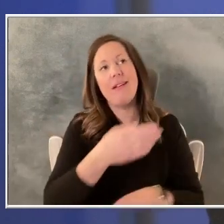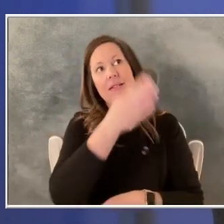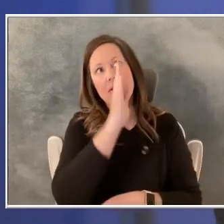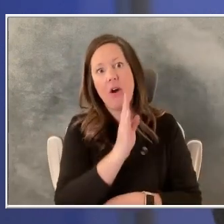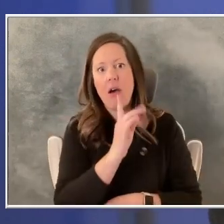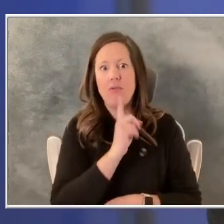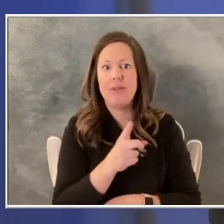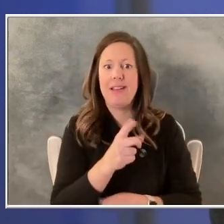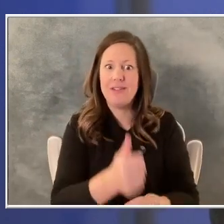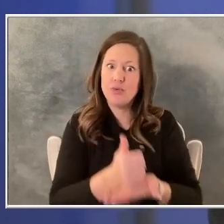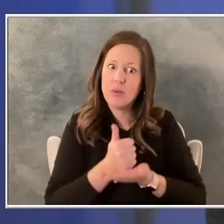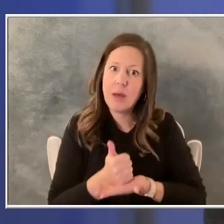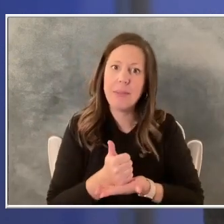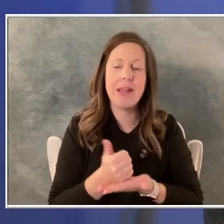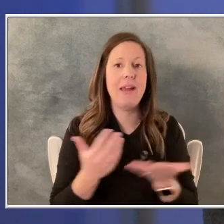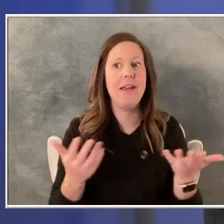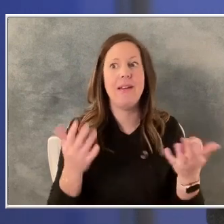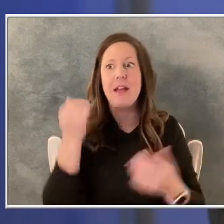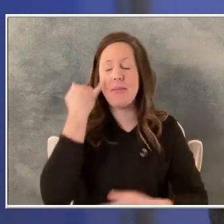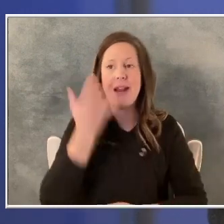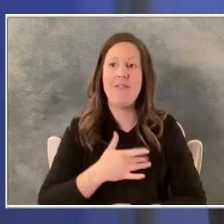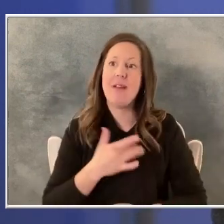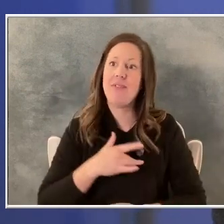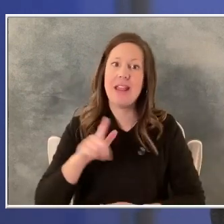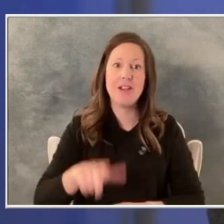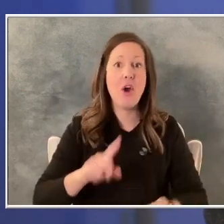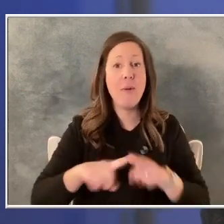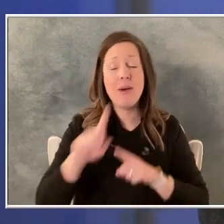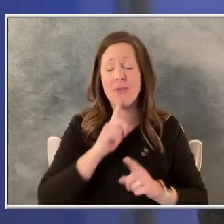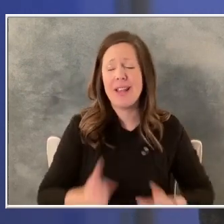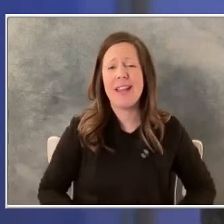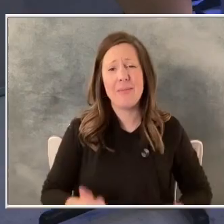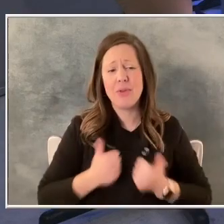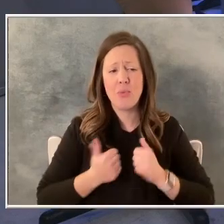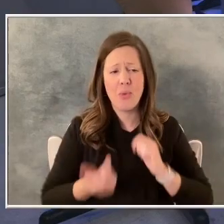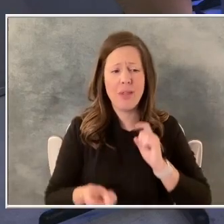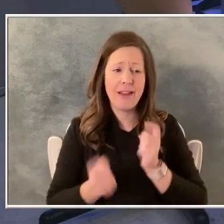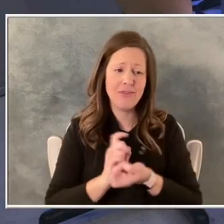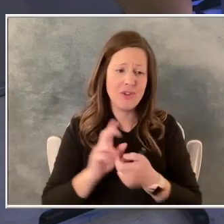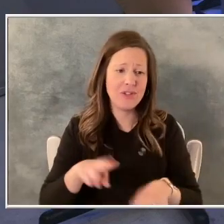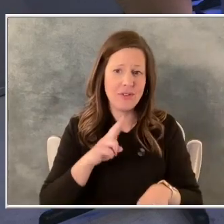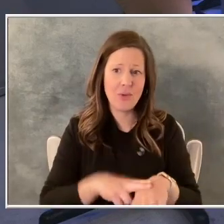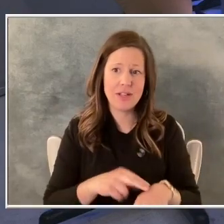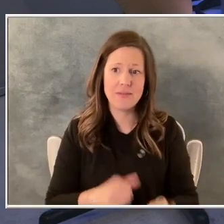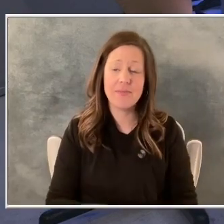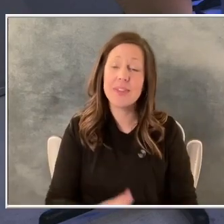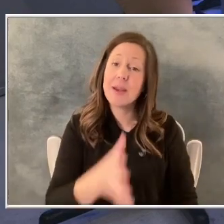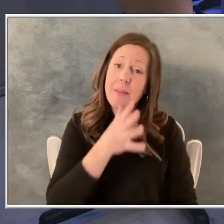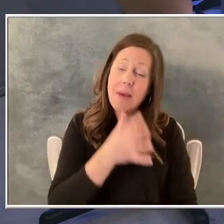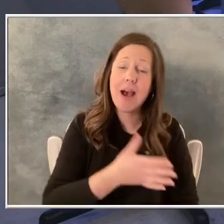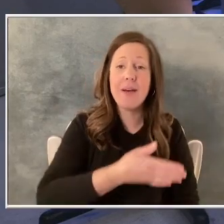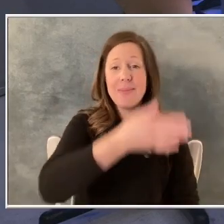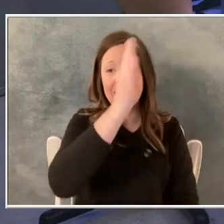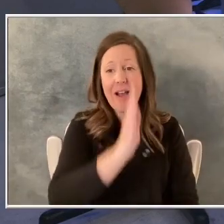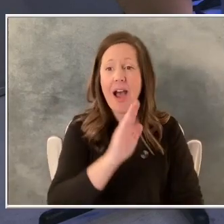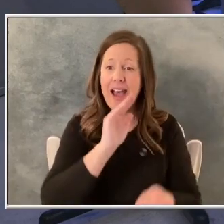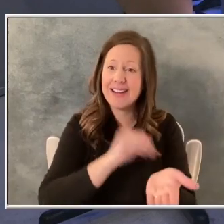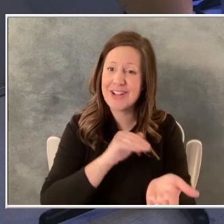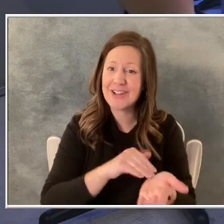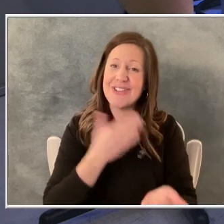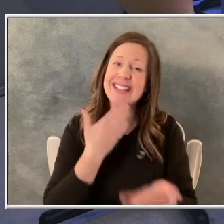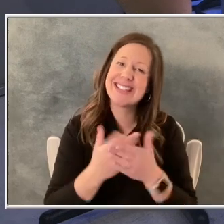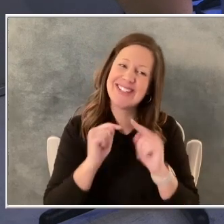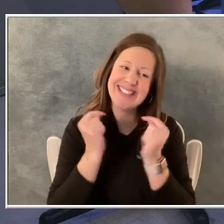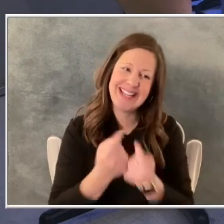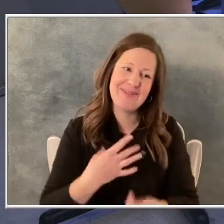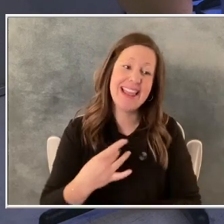those low moments. But, your whole life changes. Sure. Yeah. Mom, God, Dr. Chen, that's a good team. Children. I like that. Yeah. And your children,